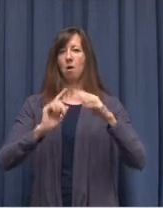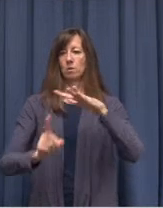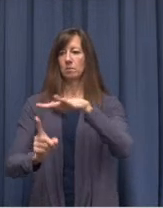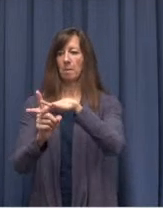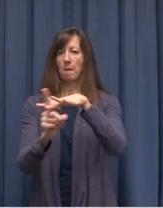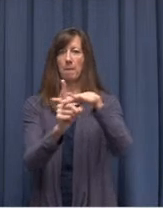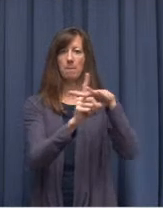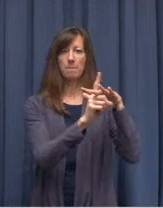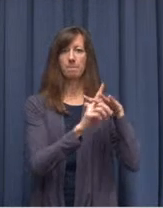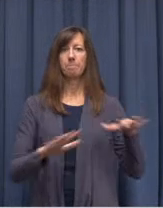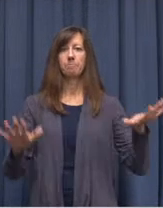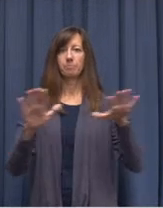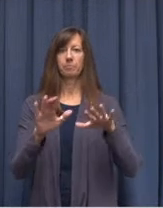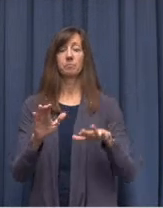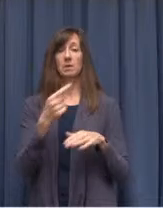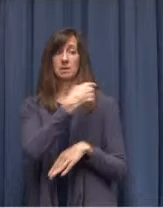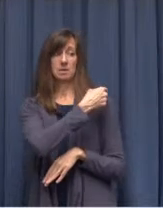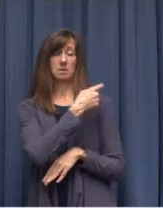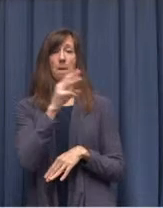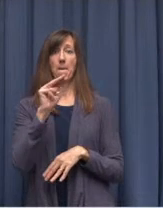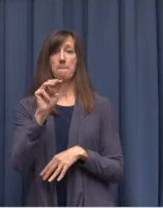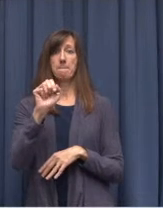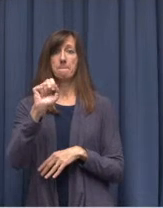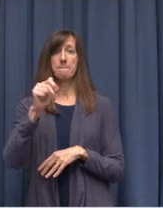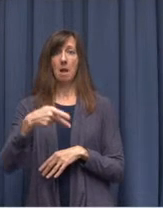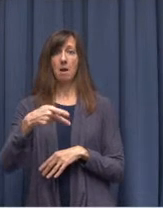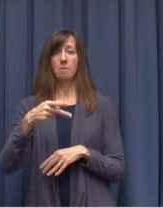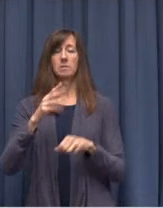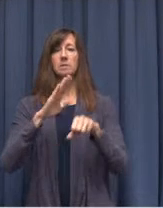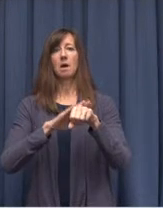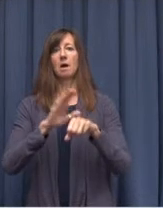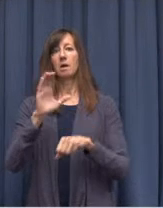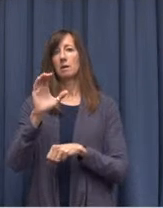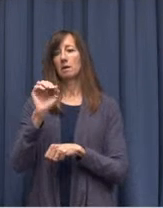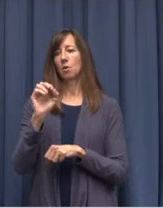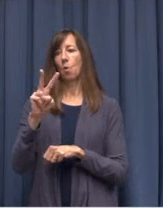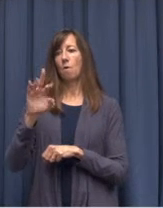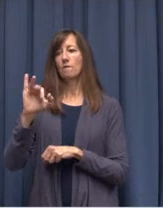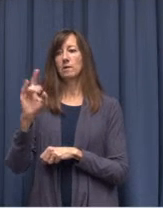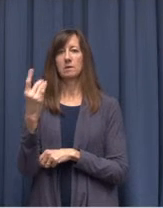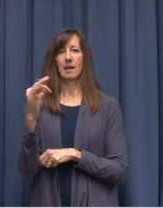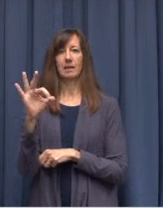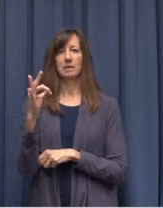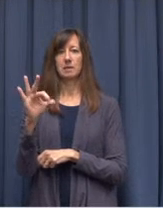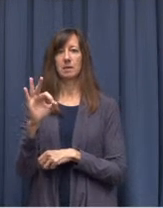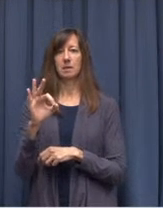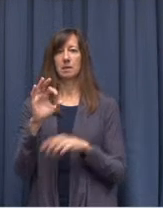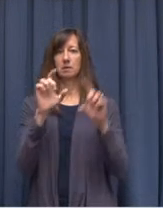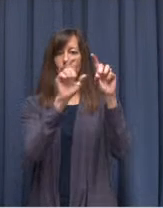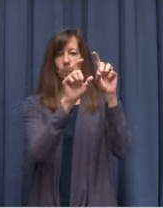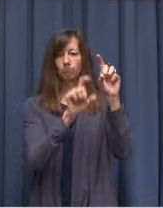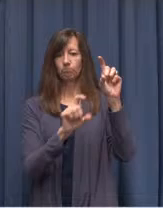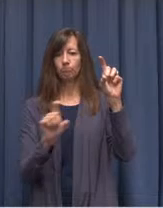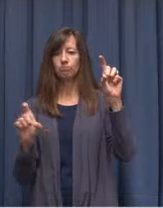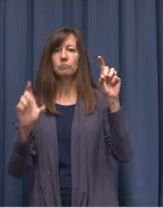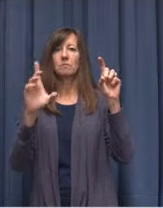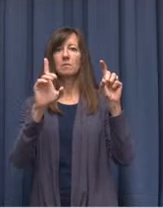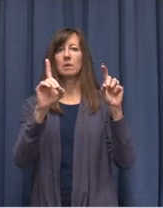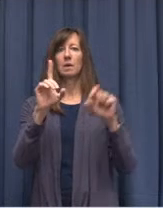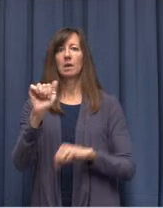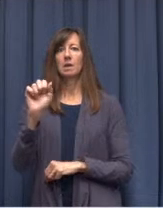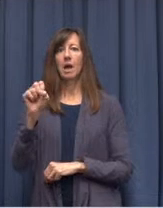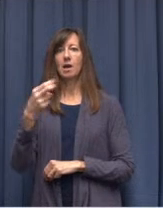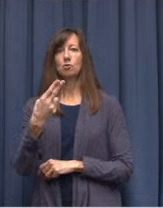our COVID-19 dashboard, which is has a lot more data. All the data that I cover in these updates is